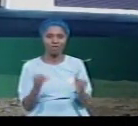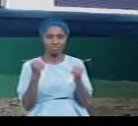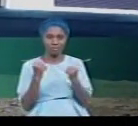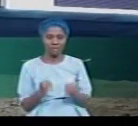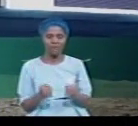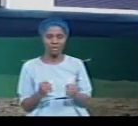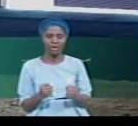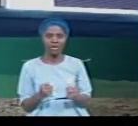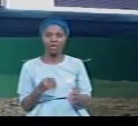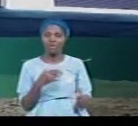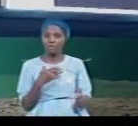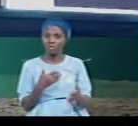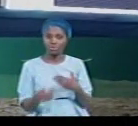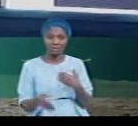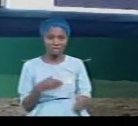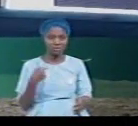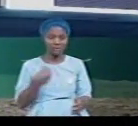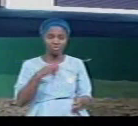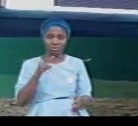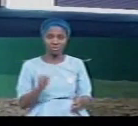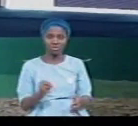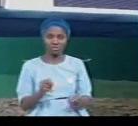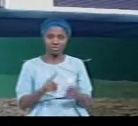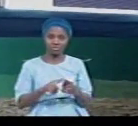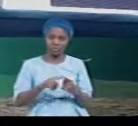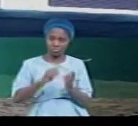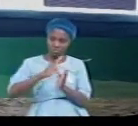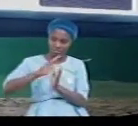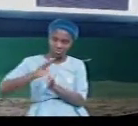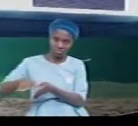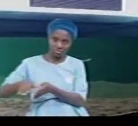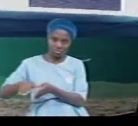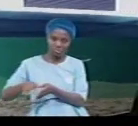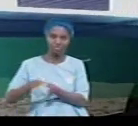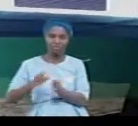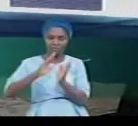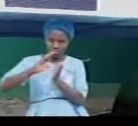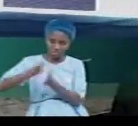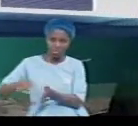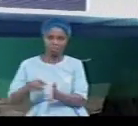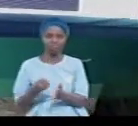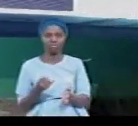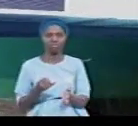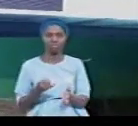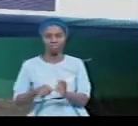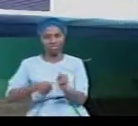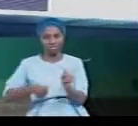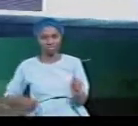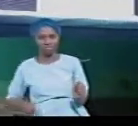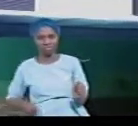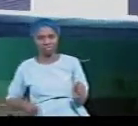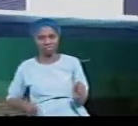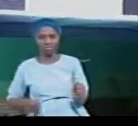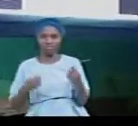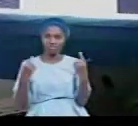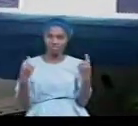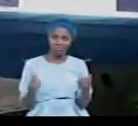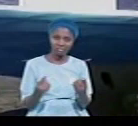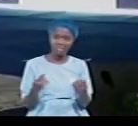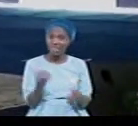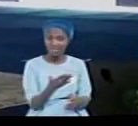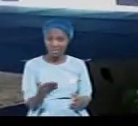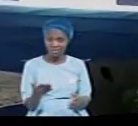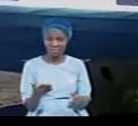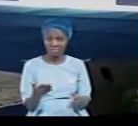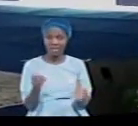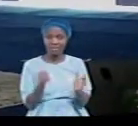to forsake, forsake them. Backsliding, sin, anything